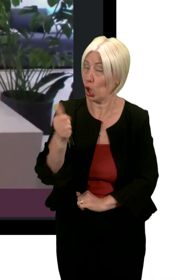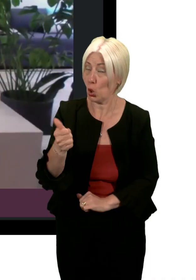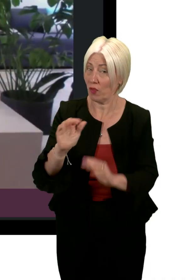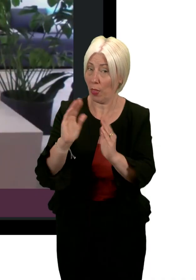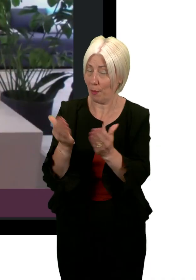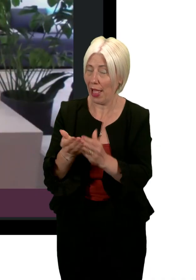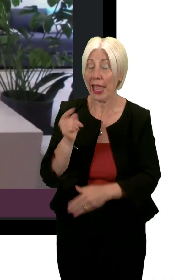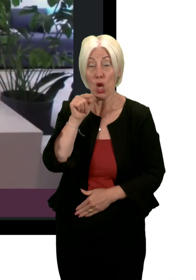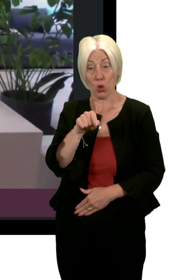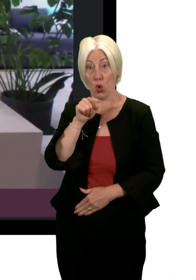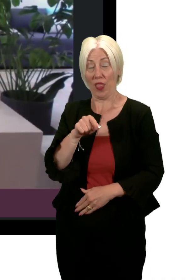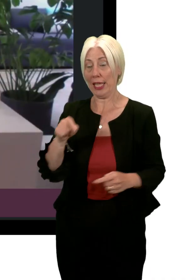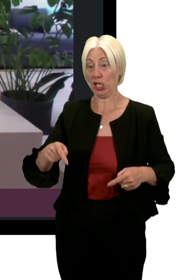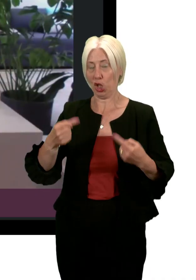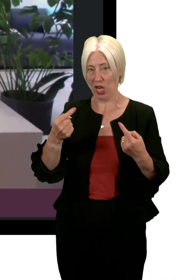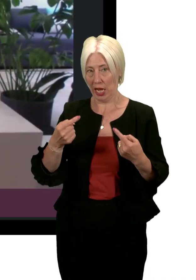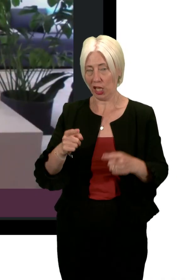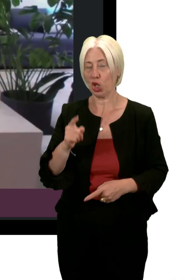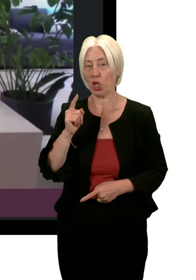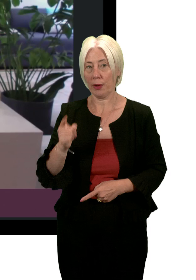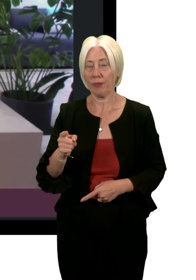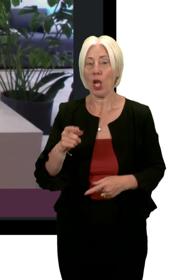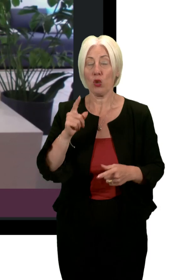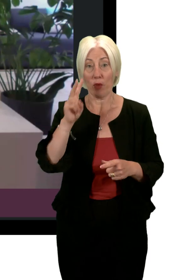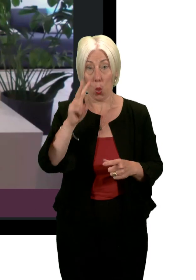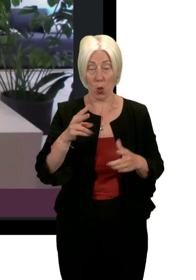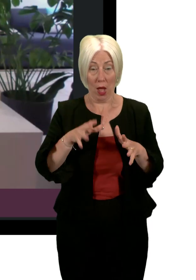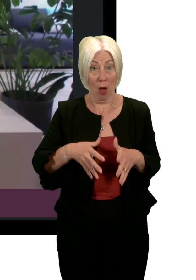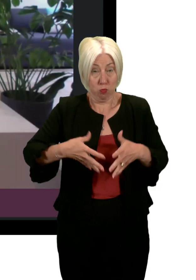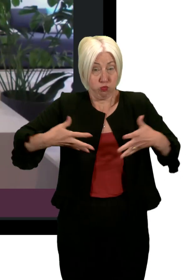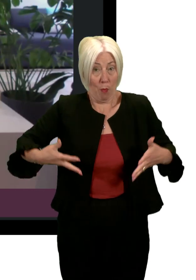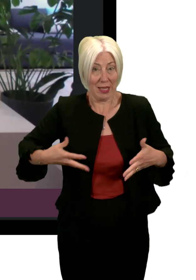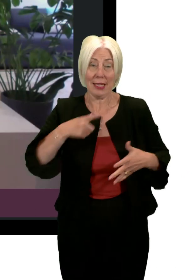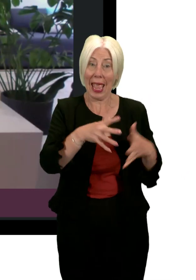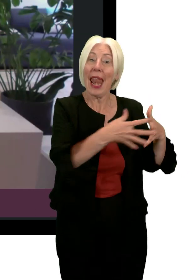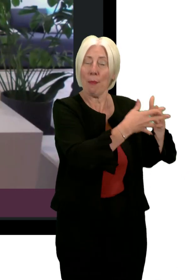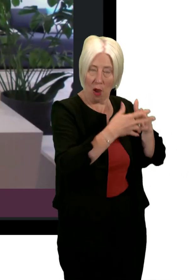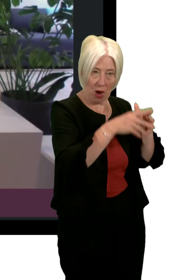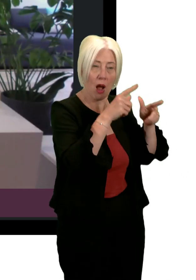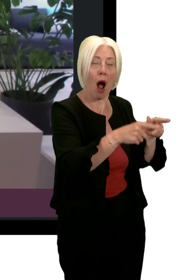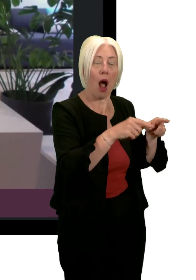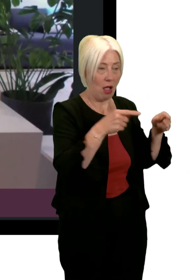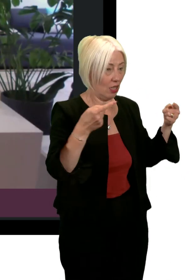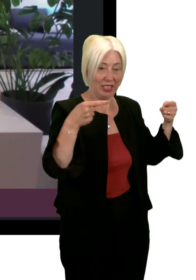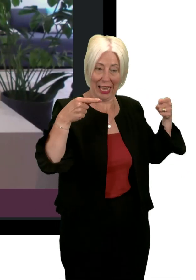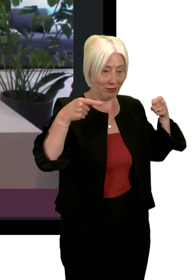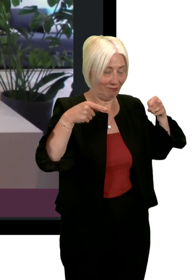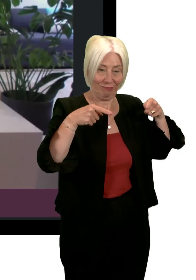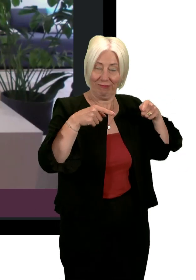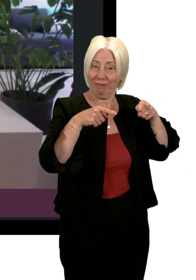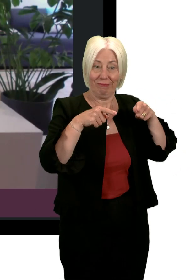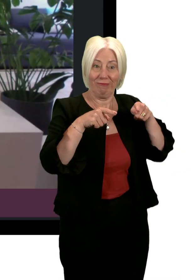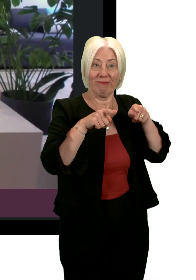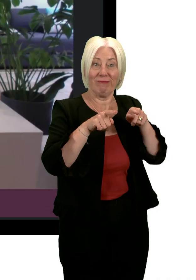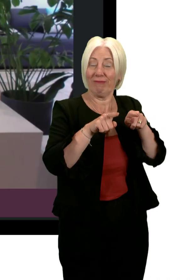we have. If you look at the trajectory of obesity, starting in the US, it maps to the widespread